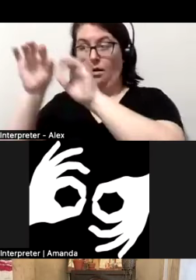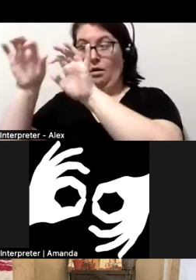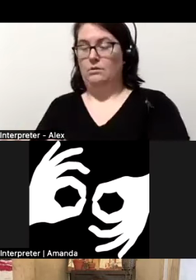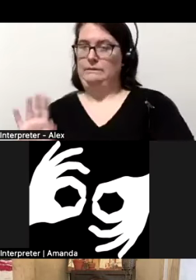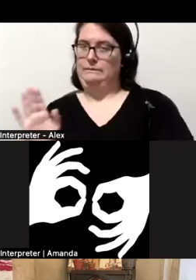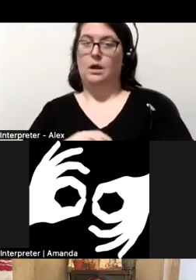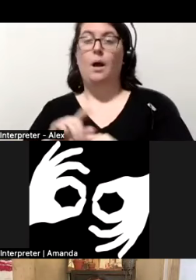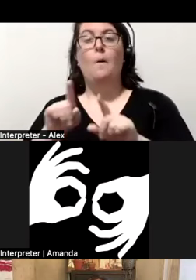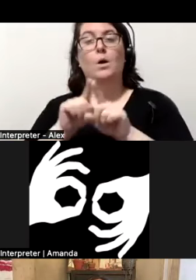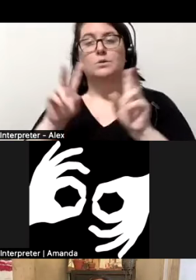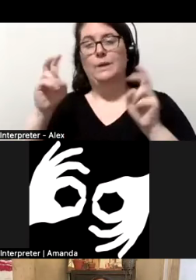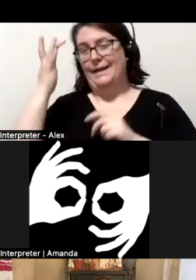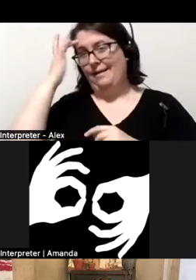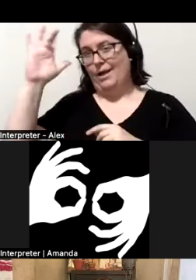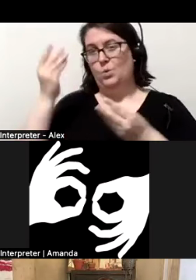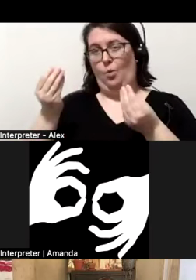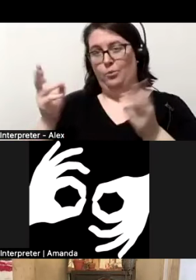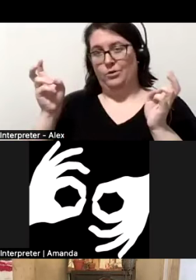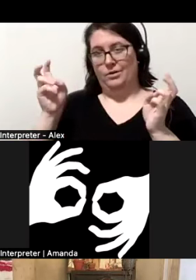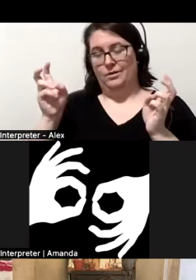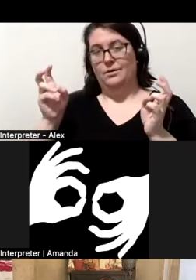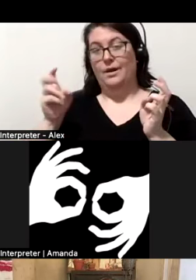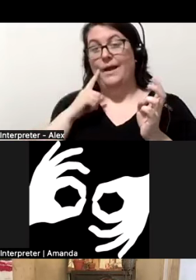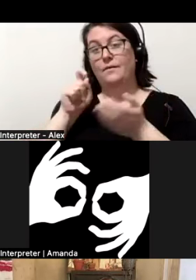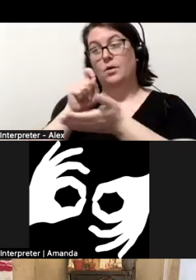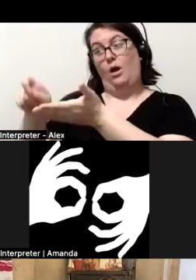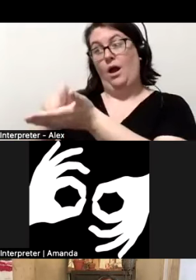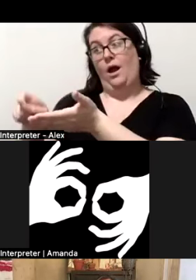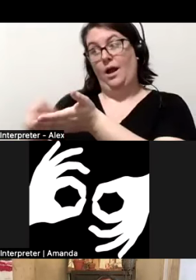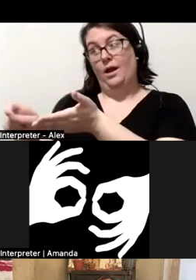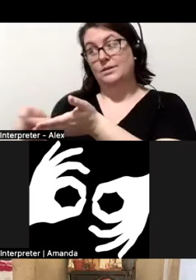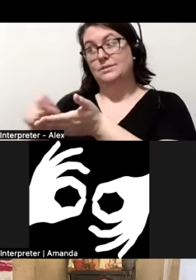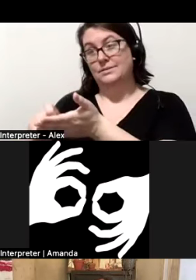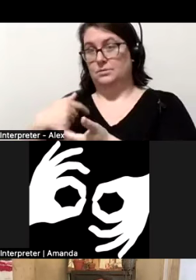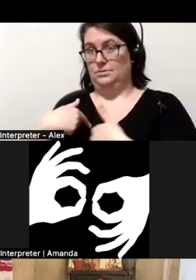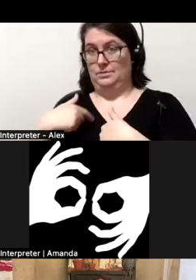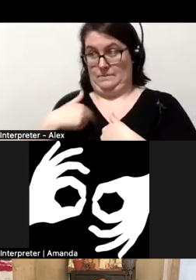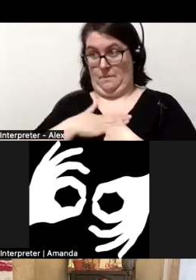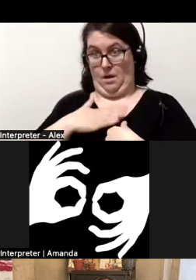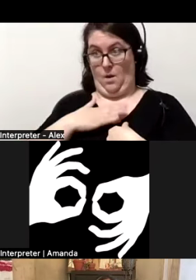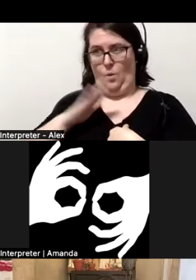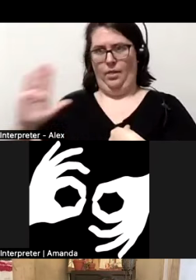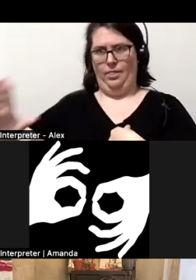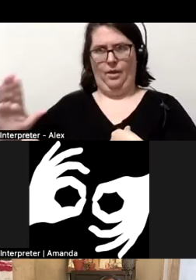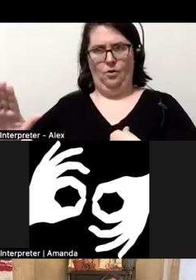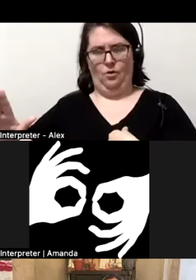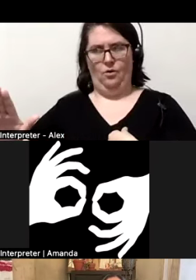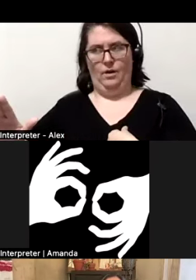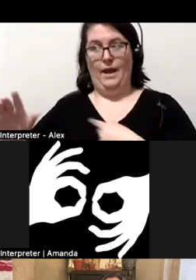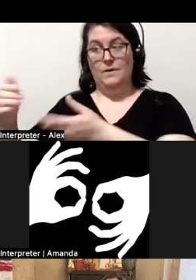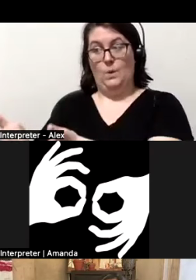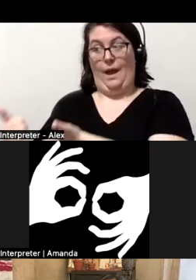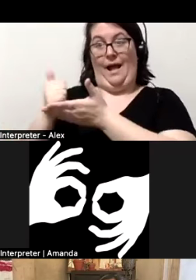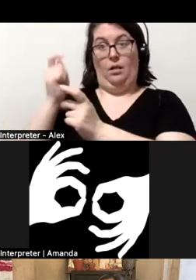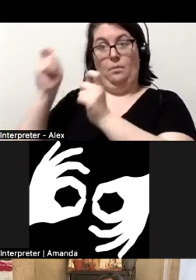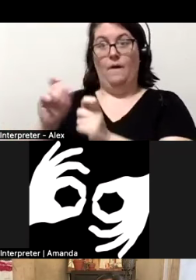property concerns. So again, just making sure that everything you're writing is actually your information, and that if you are using those tools, it's to define your writing, not